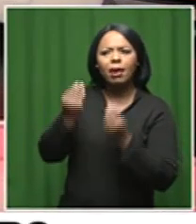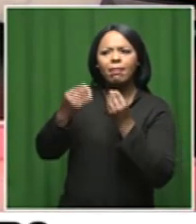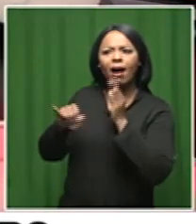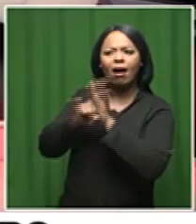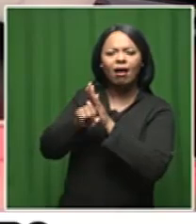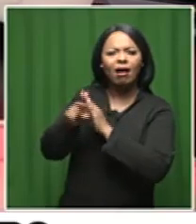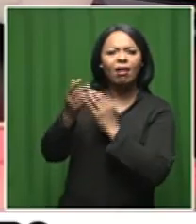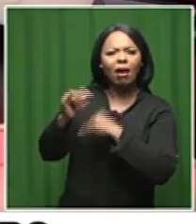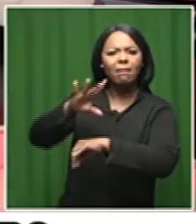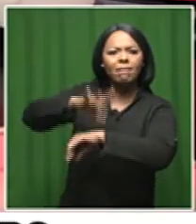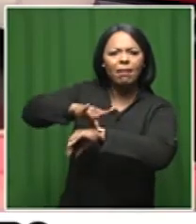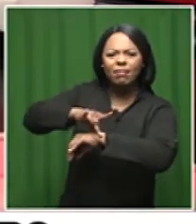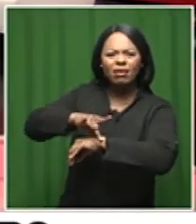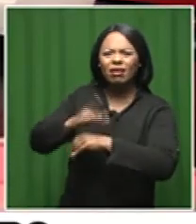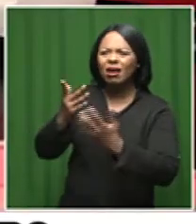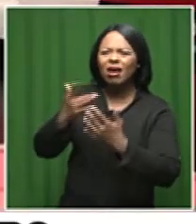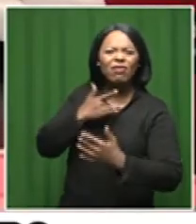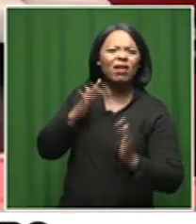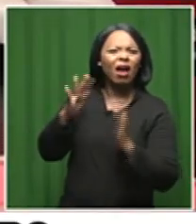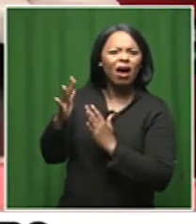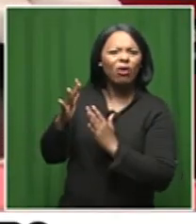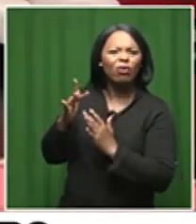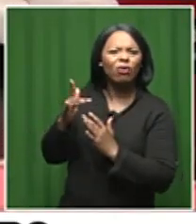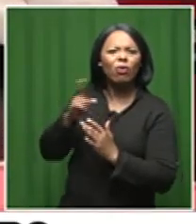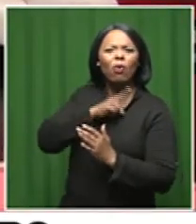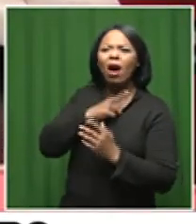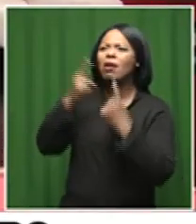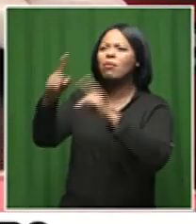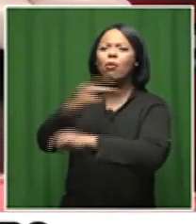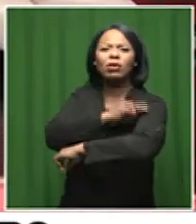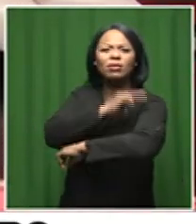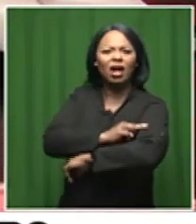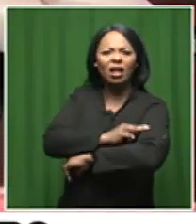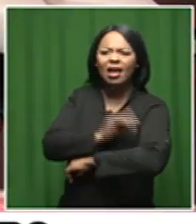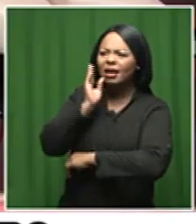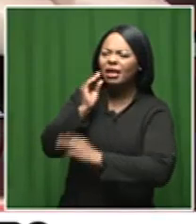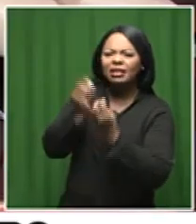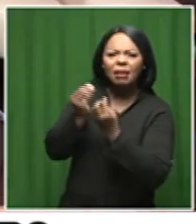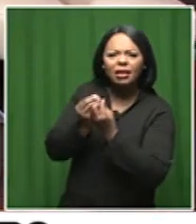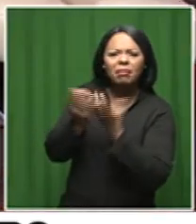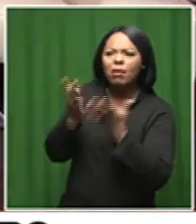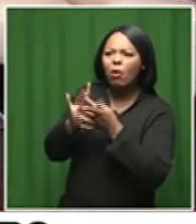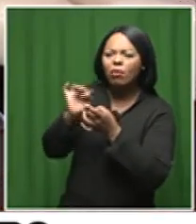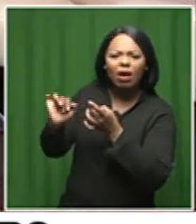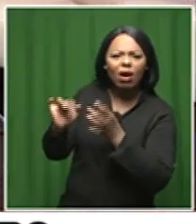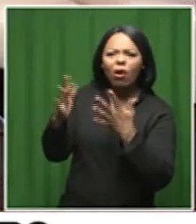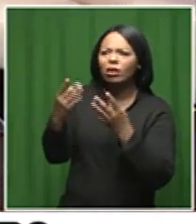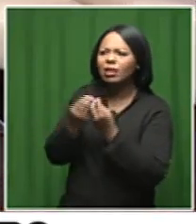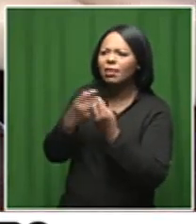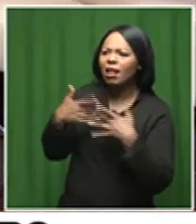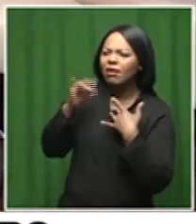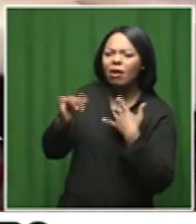what led you to go to hospital? What were some of the symptoms that you were experiencing at home? What was happening in your life for you to think maybe something's not